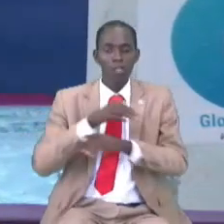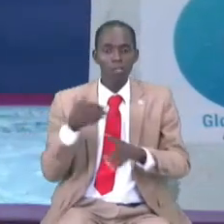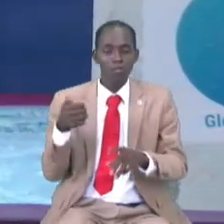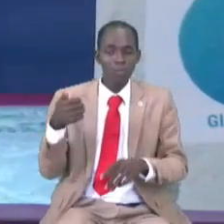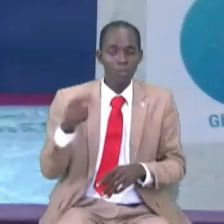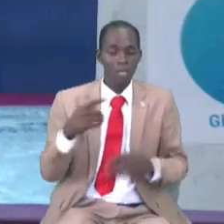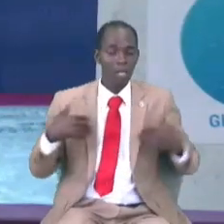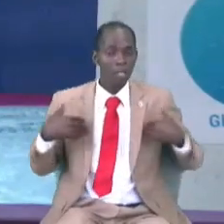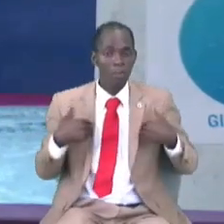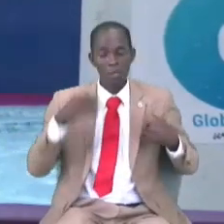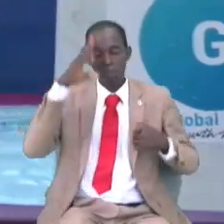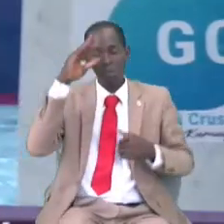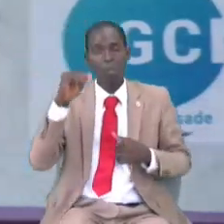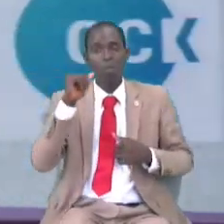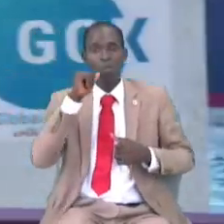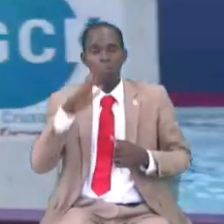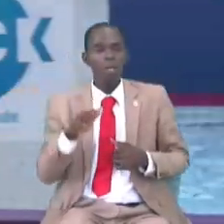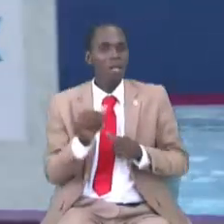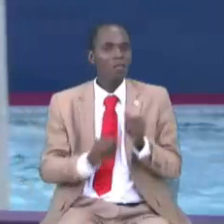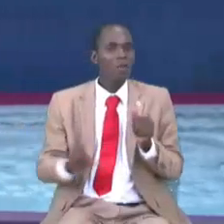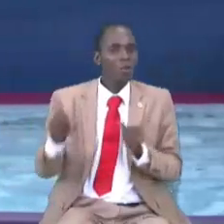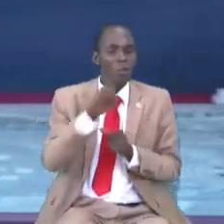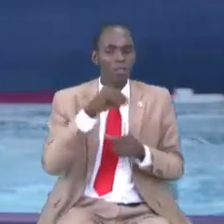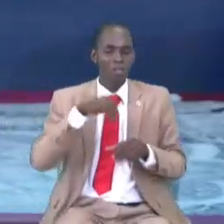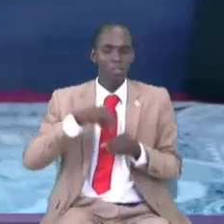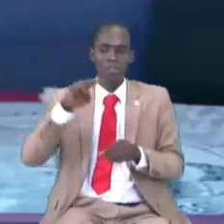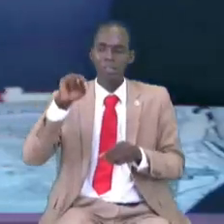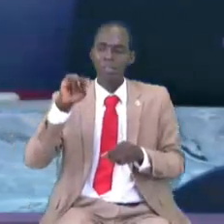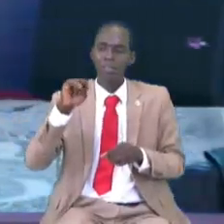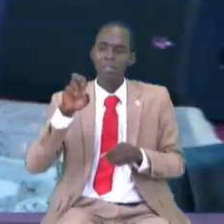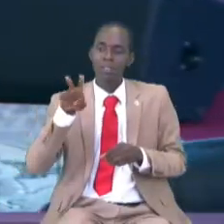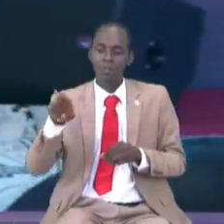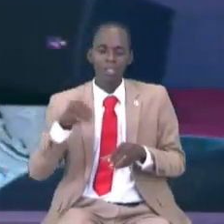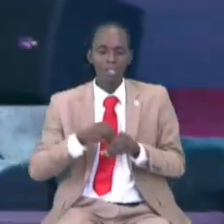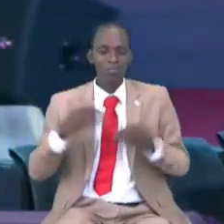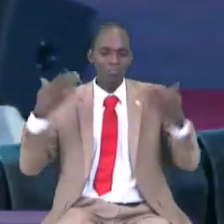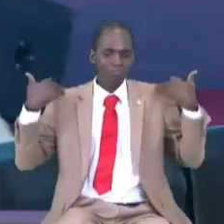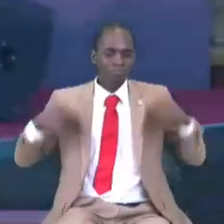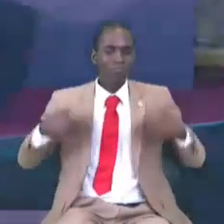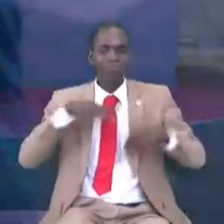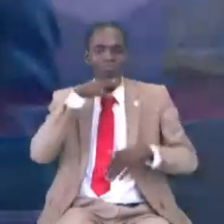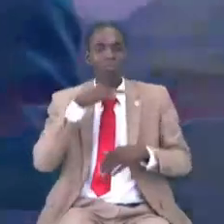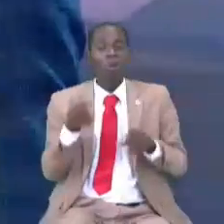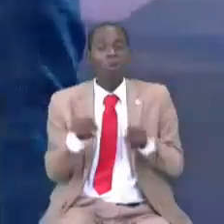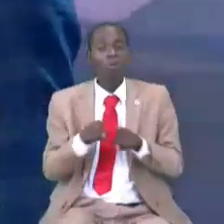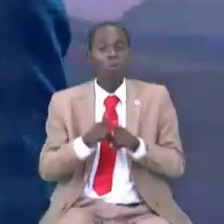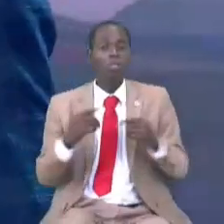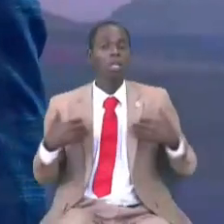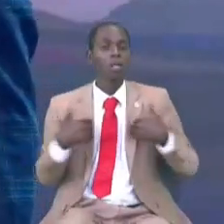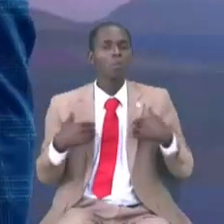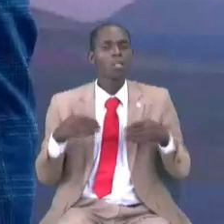They also cover their animals with sackcloth. Why? Because that's what they can see. They could see